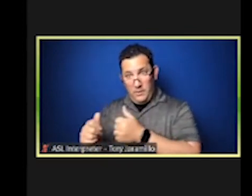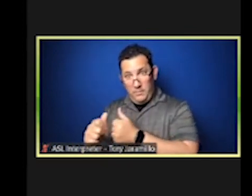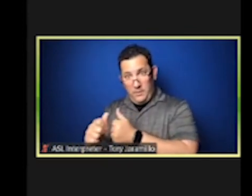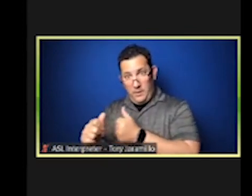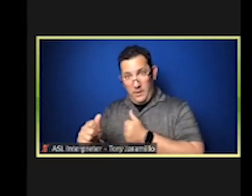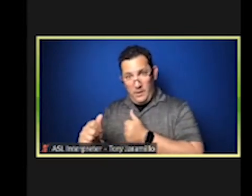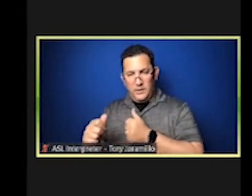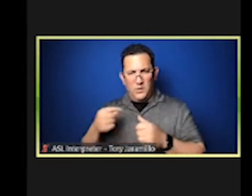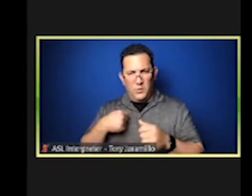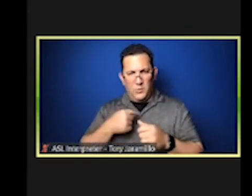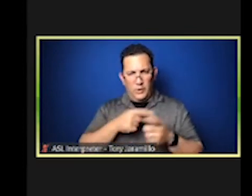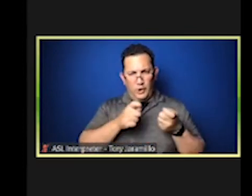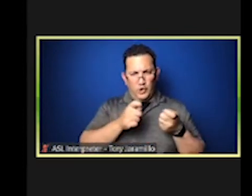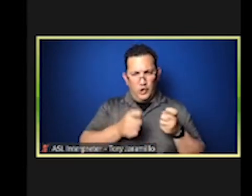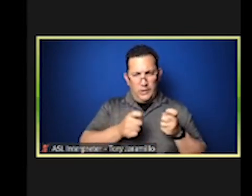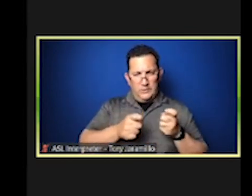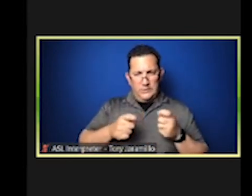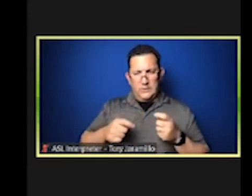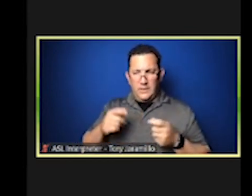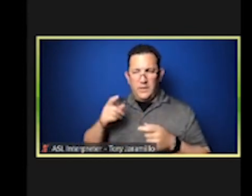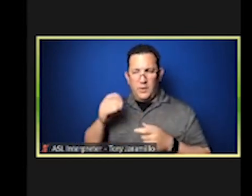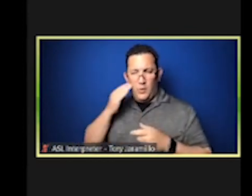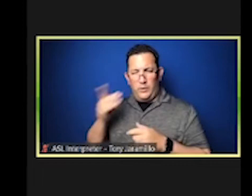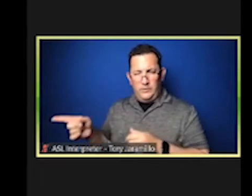Whereas the overall grade